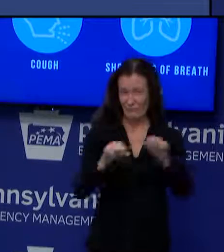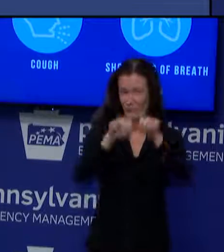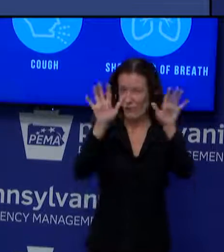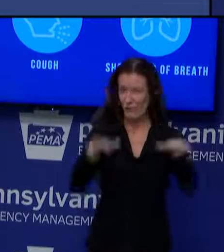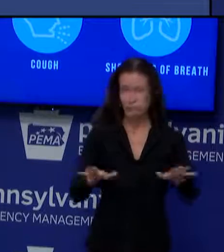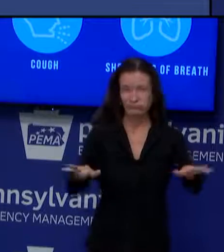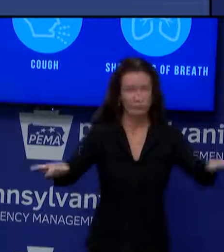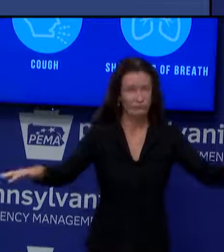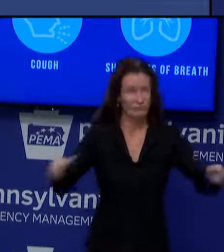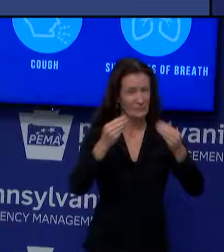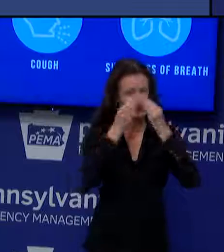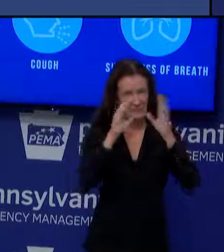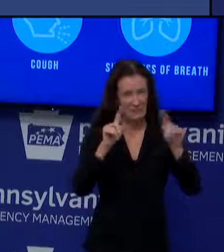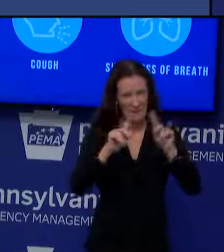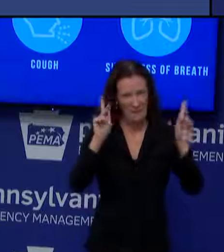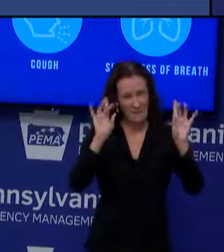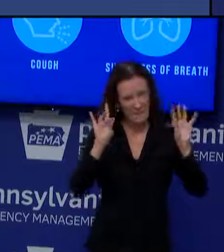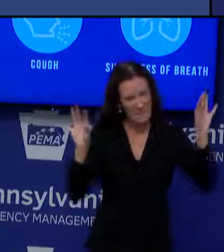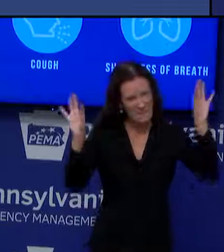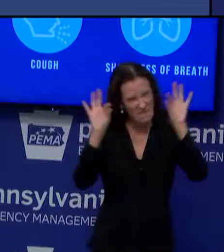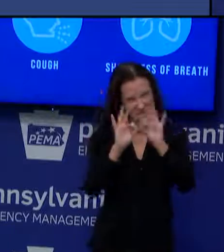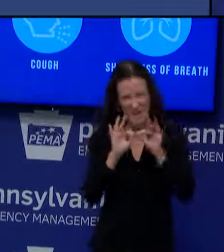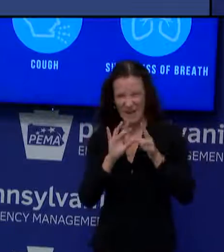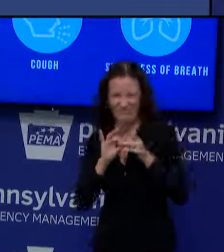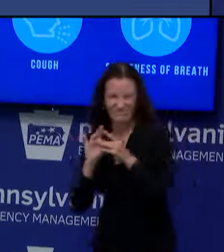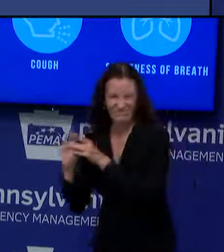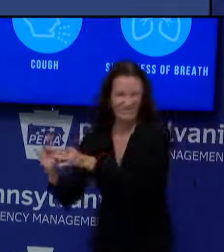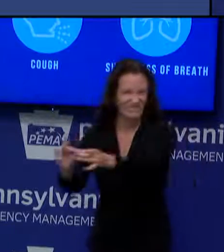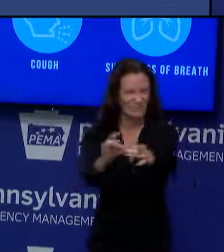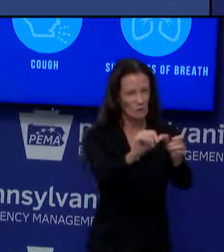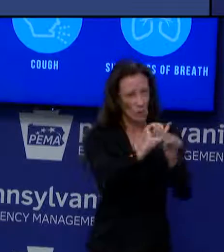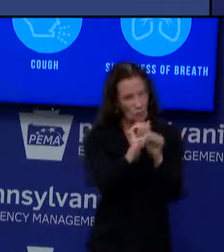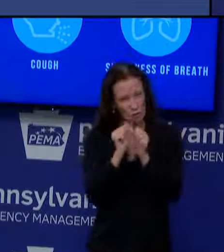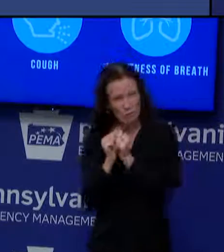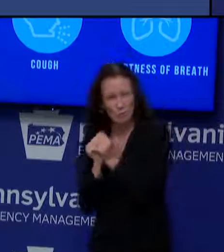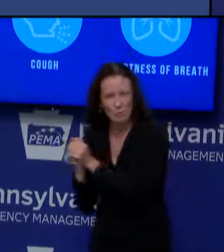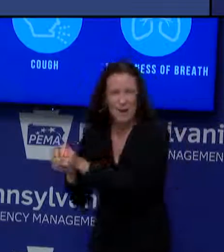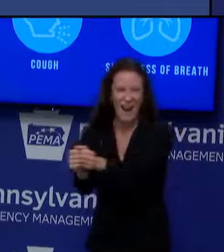need it. Each of us have a collective responsibility